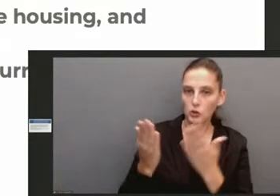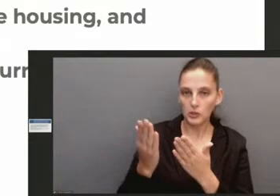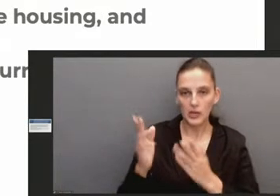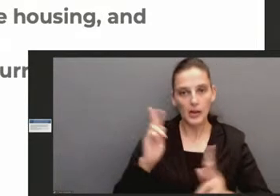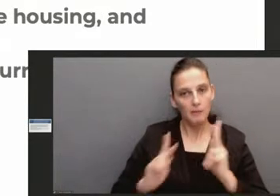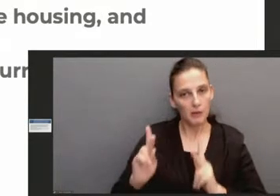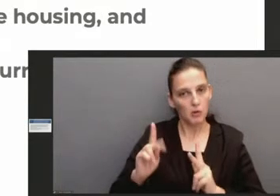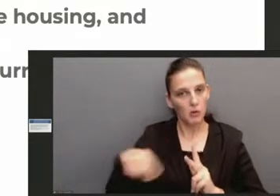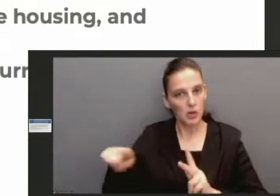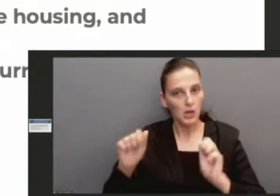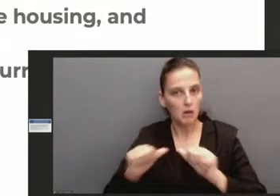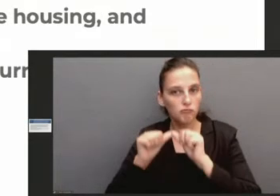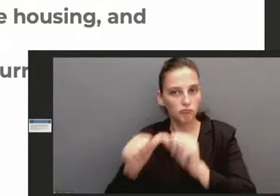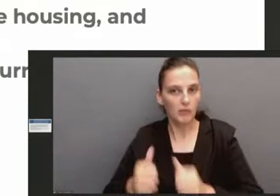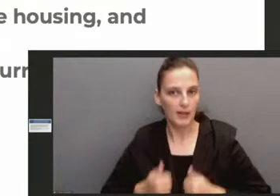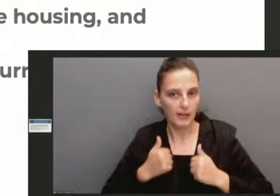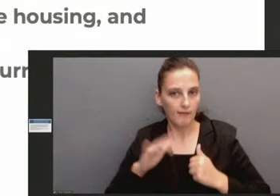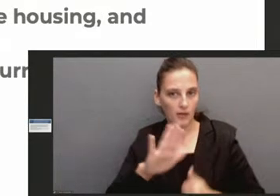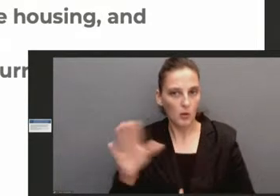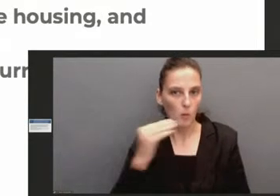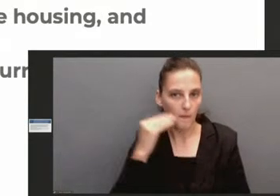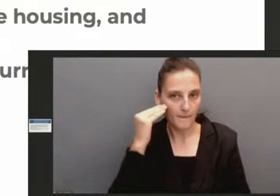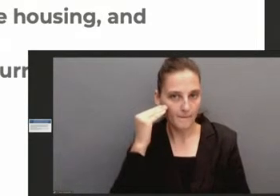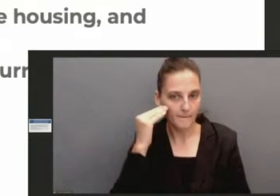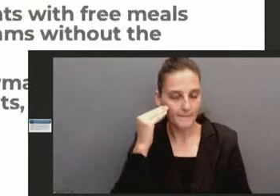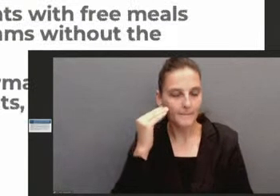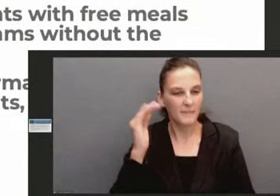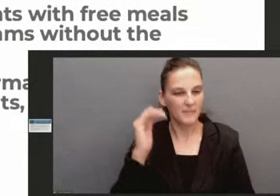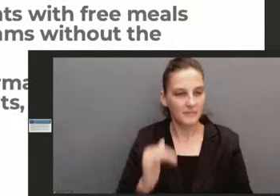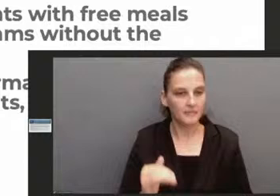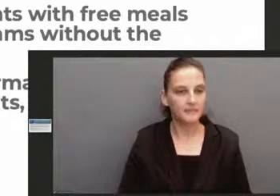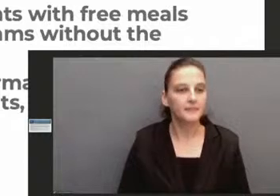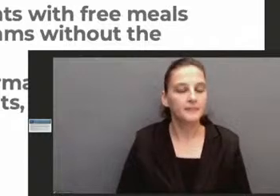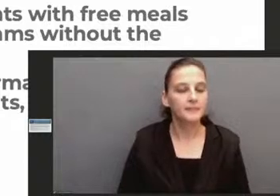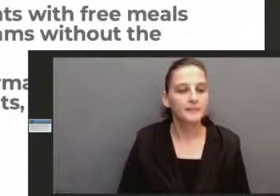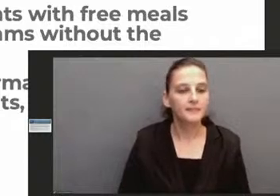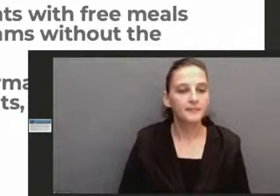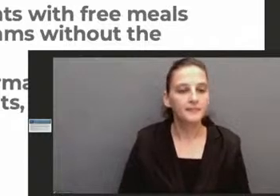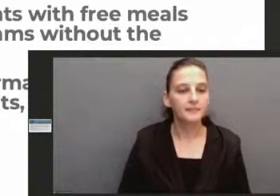their homes. Can we go to the next slide?